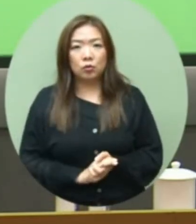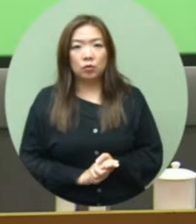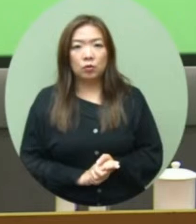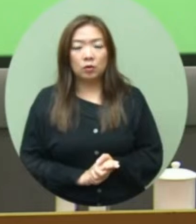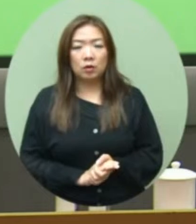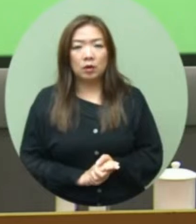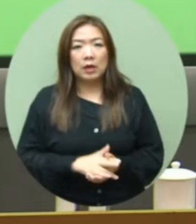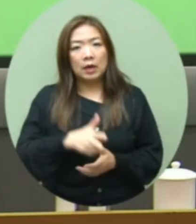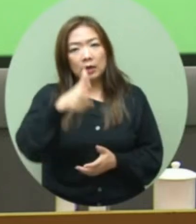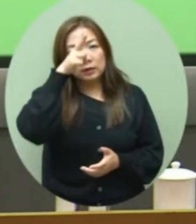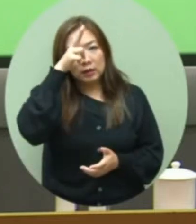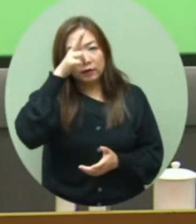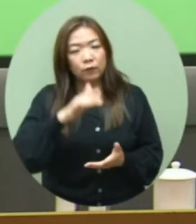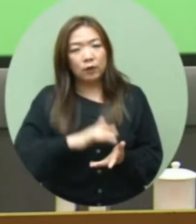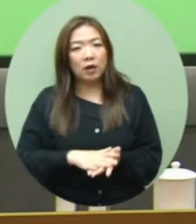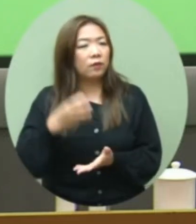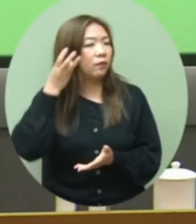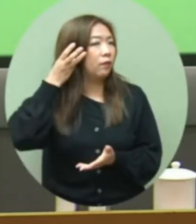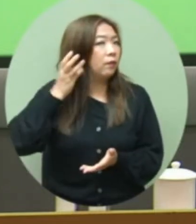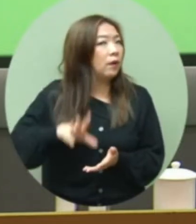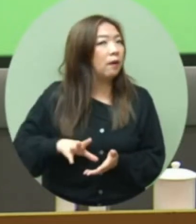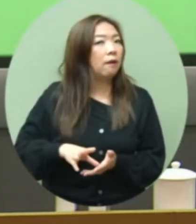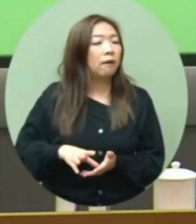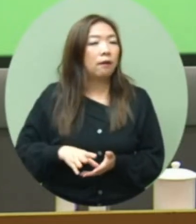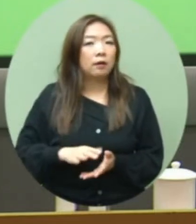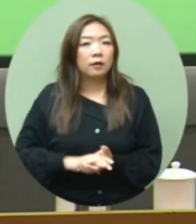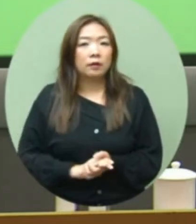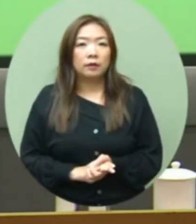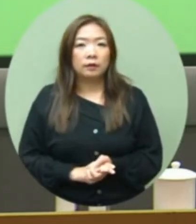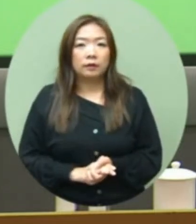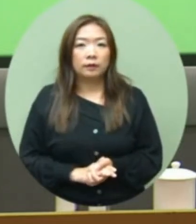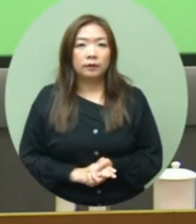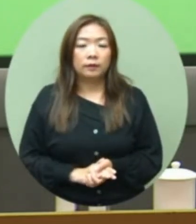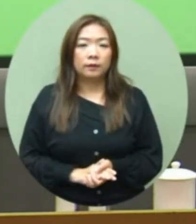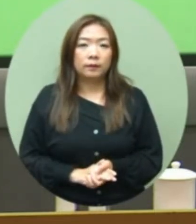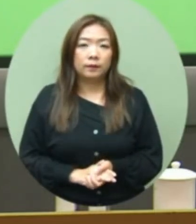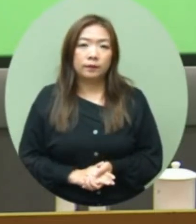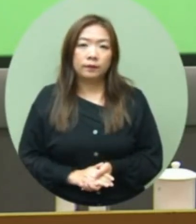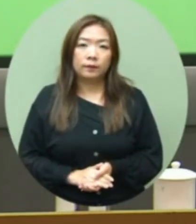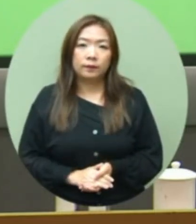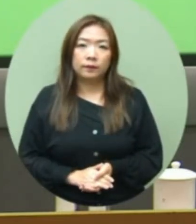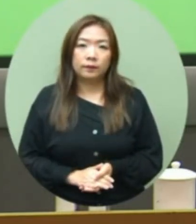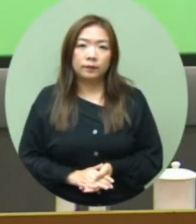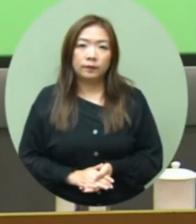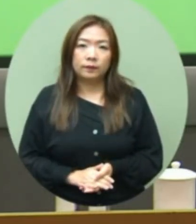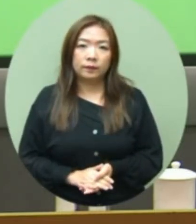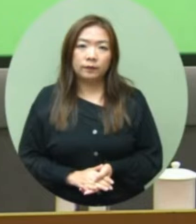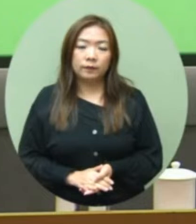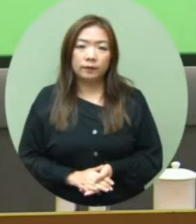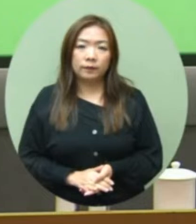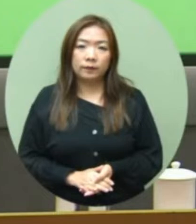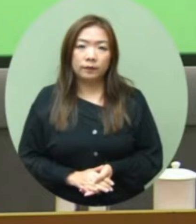We have received comments and considered them.